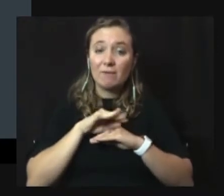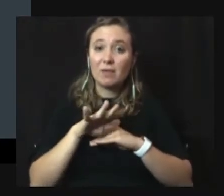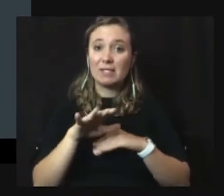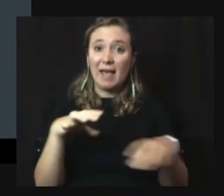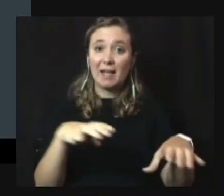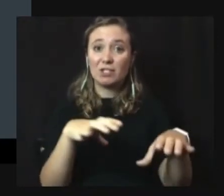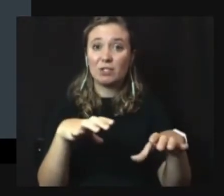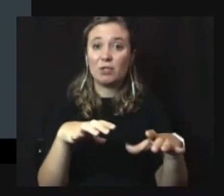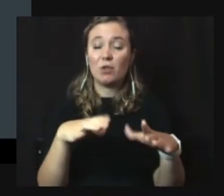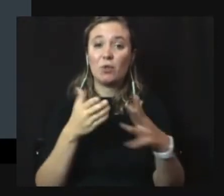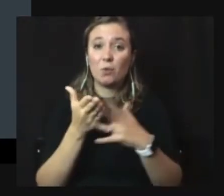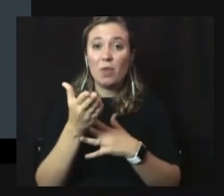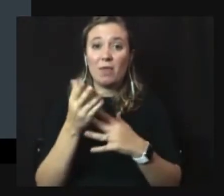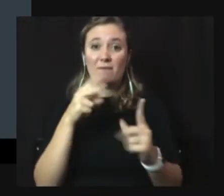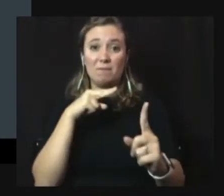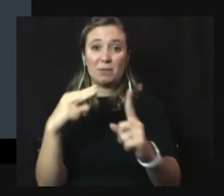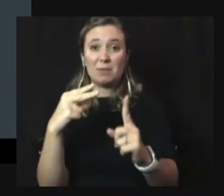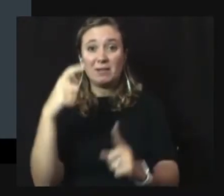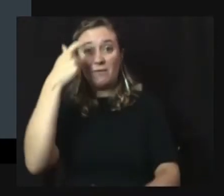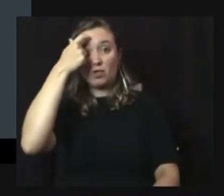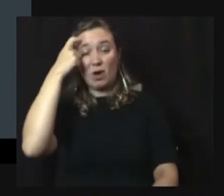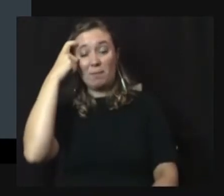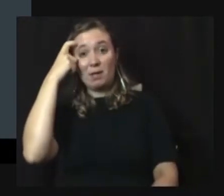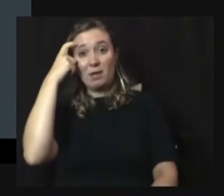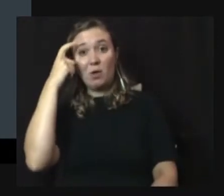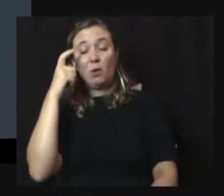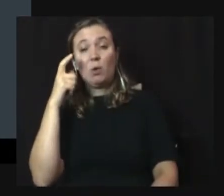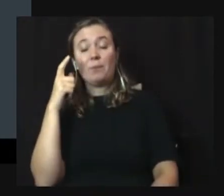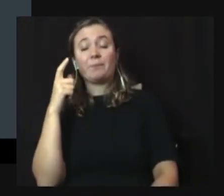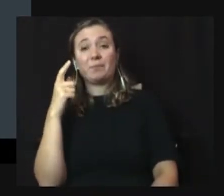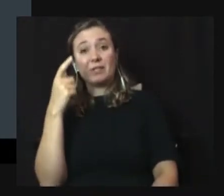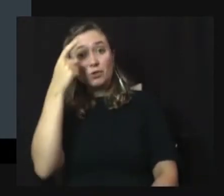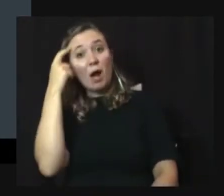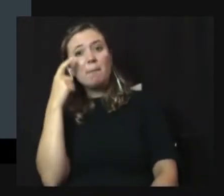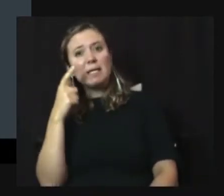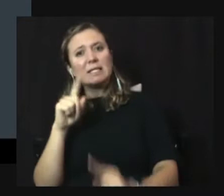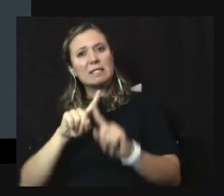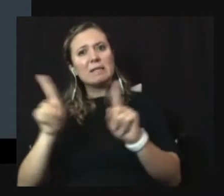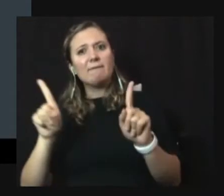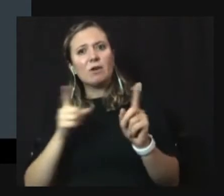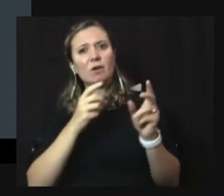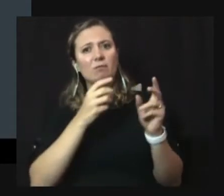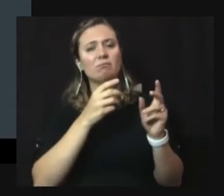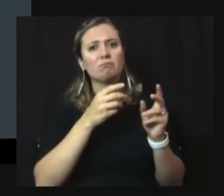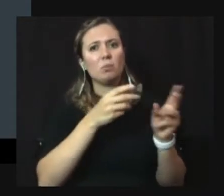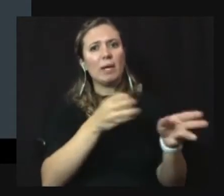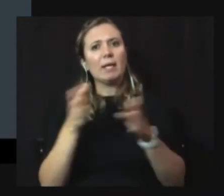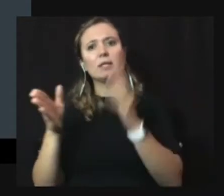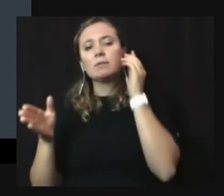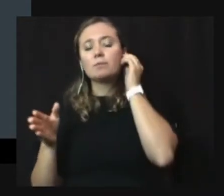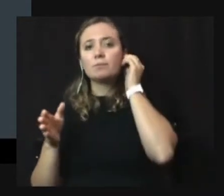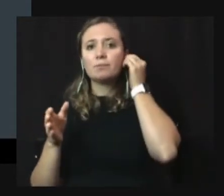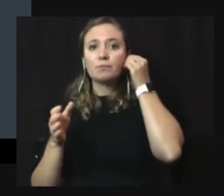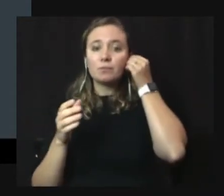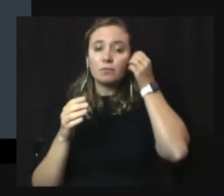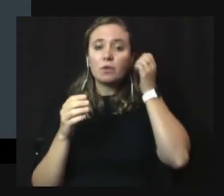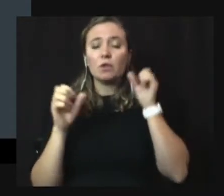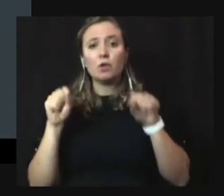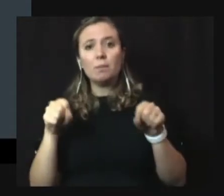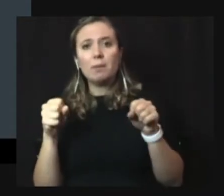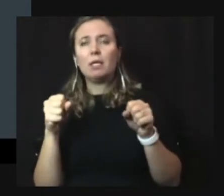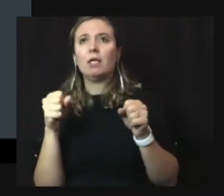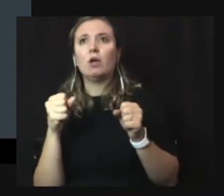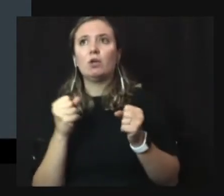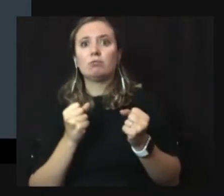When we are traumatized, and trauma can come in many different forms. Trauma can be overstimulation from sensory. It can